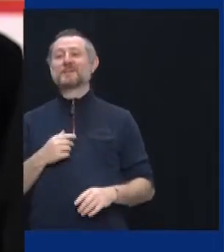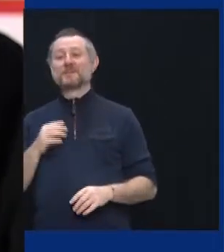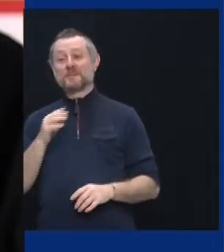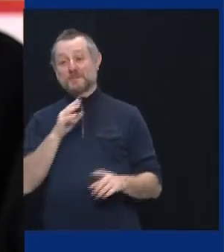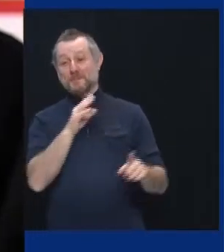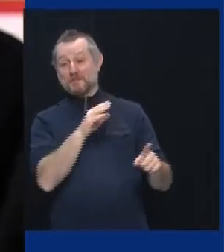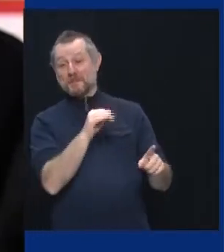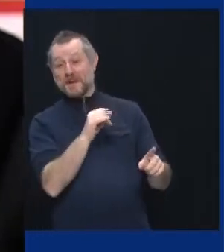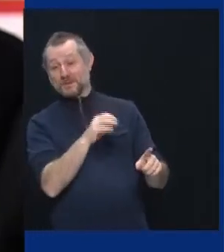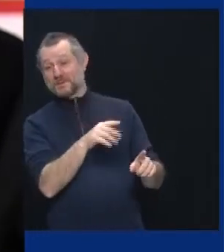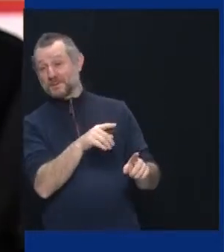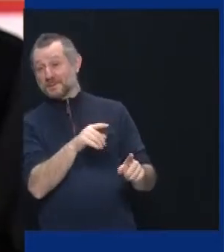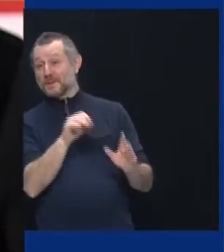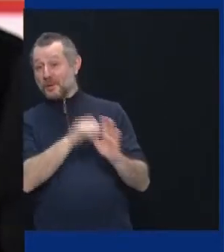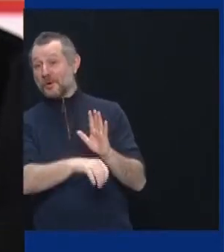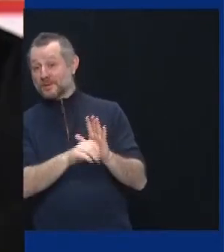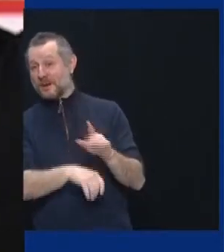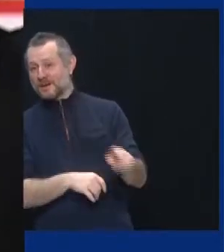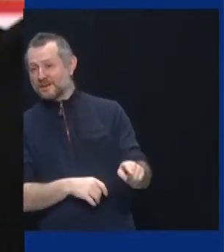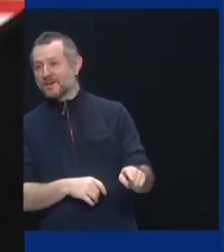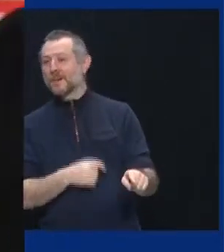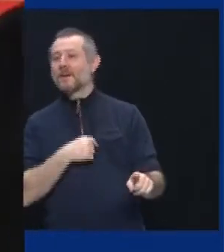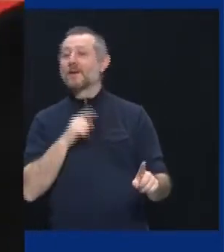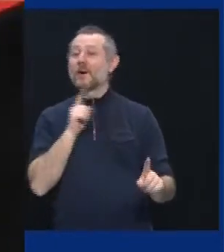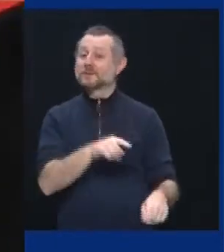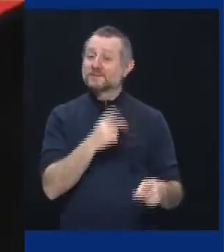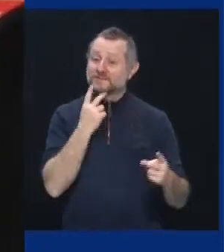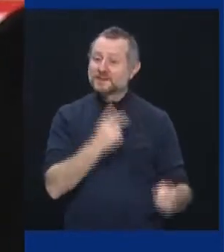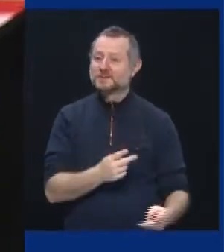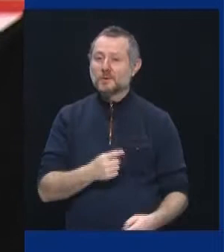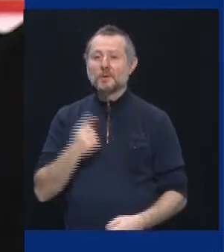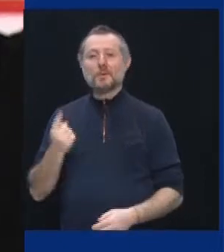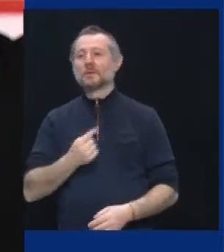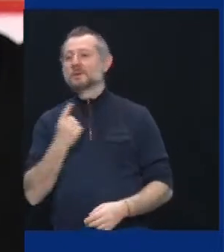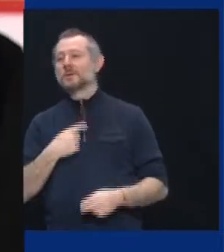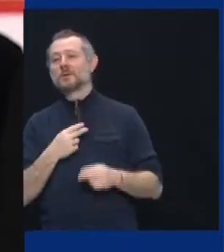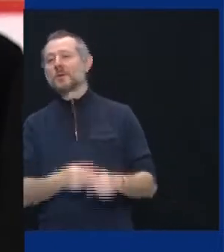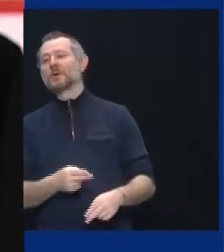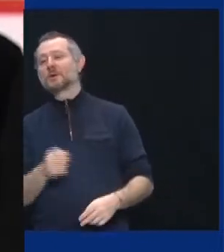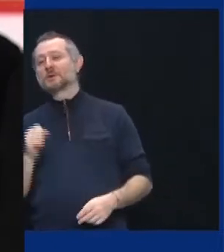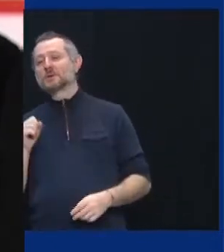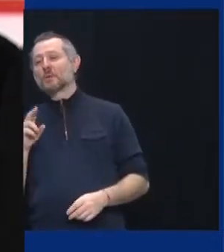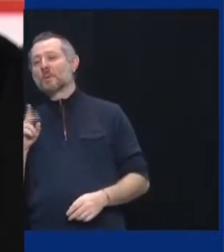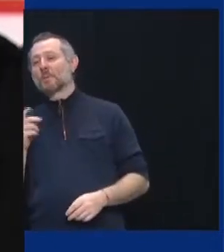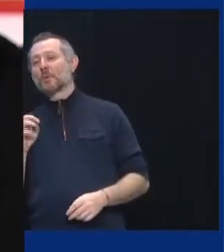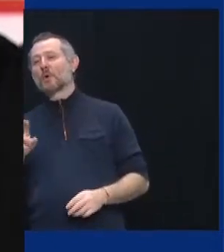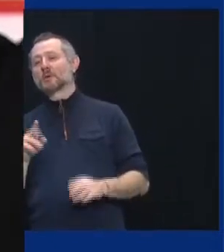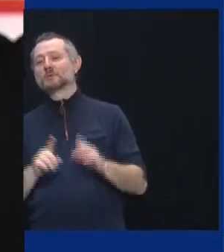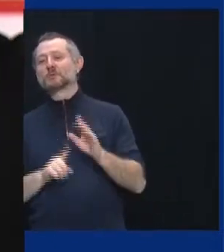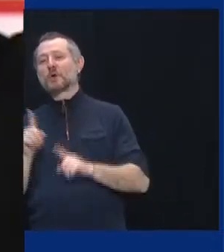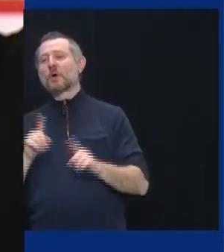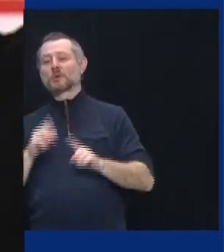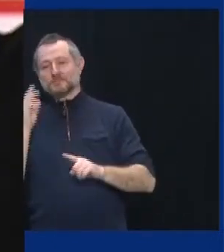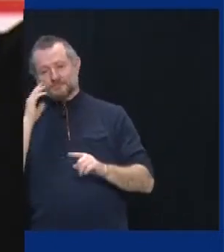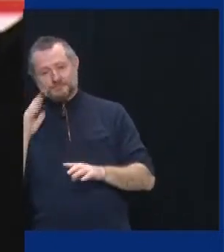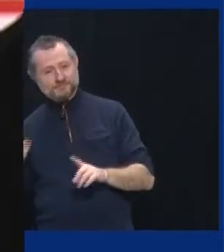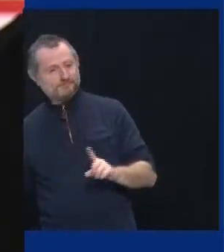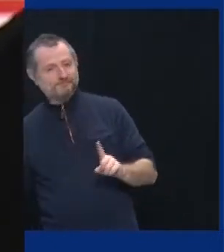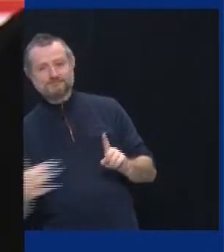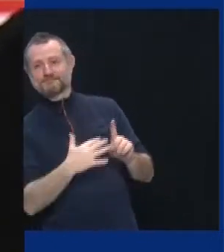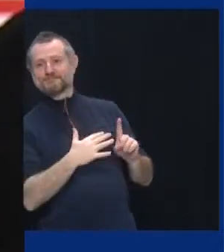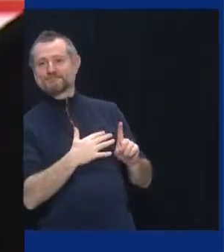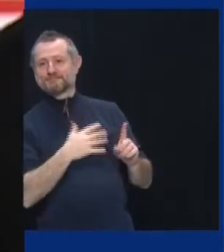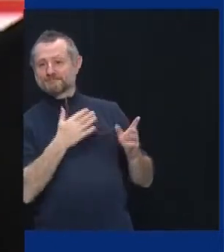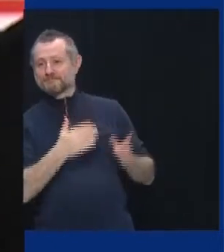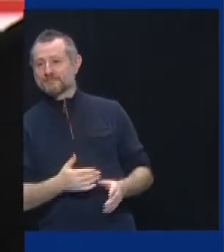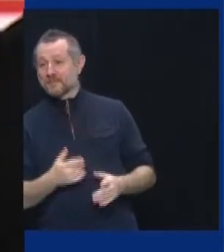there, he was always a superstar. But what is happening now in Harlem is